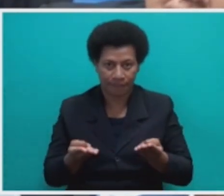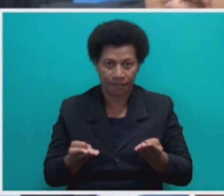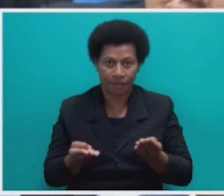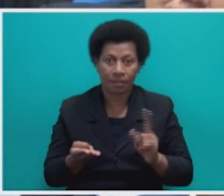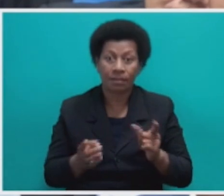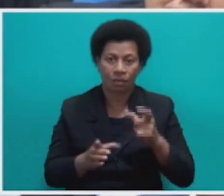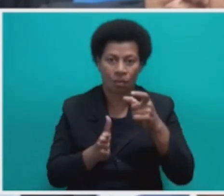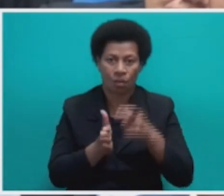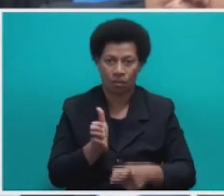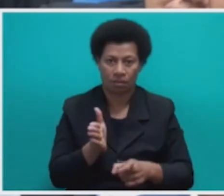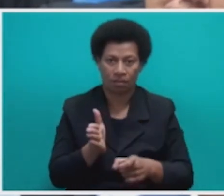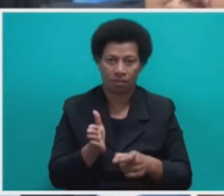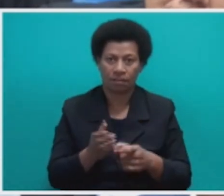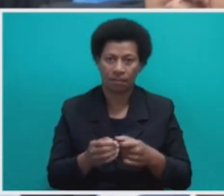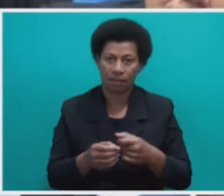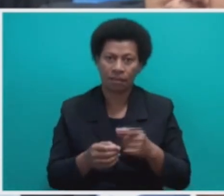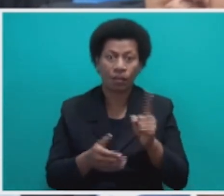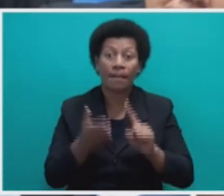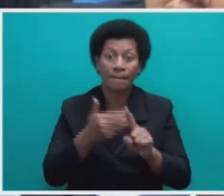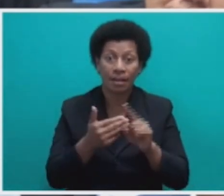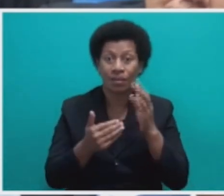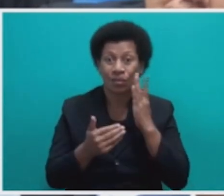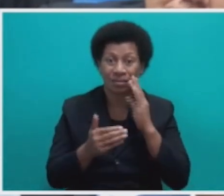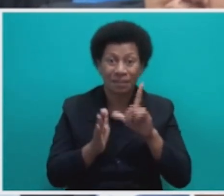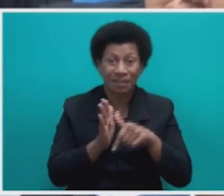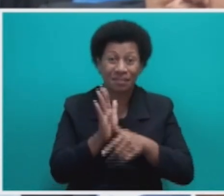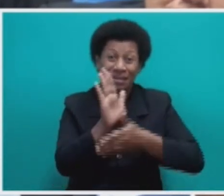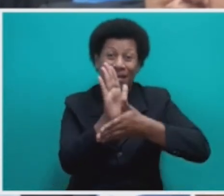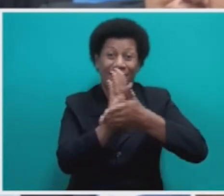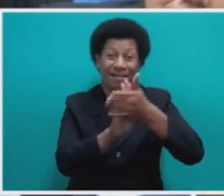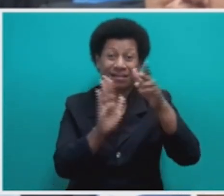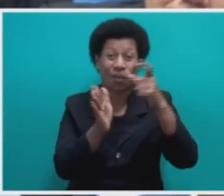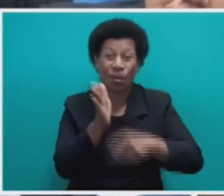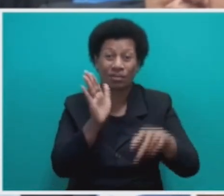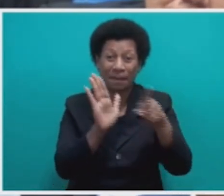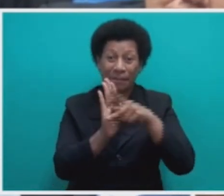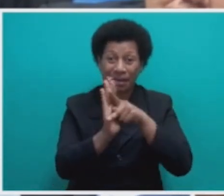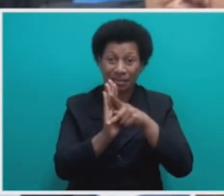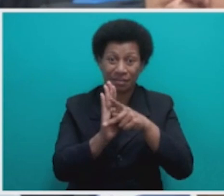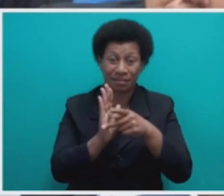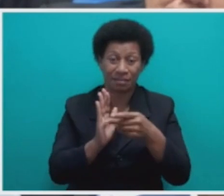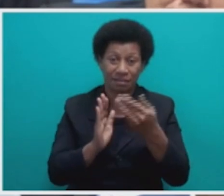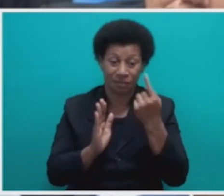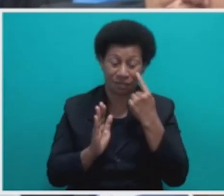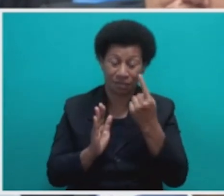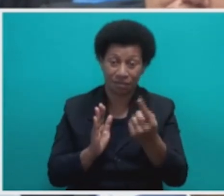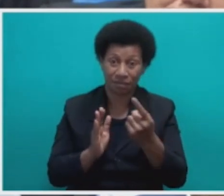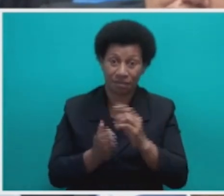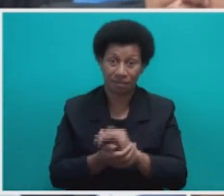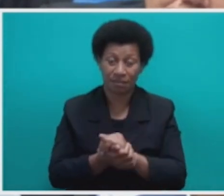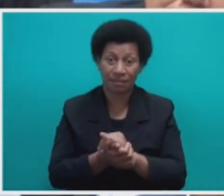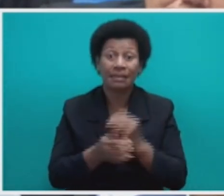people. Because what happens is sometimes when the tariff rate is very high, even if the item